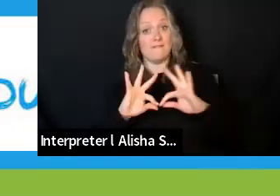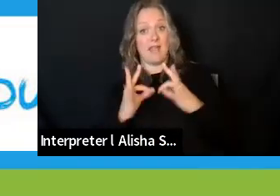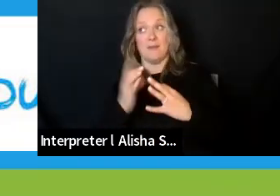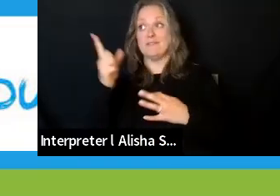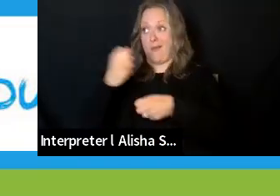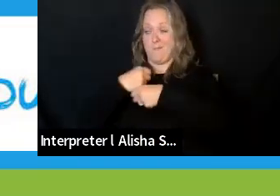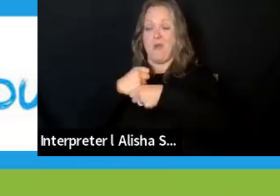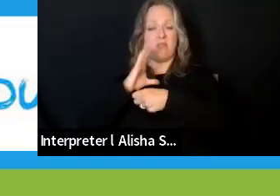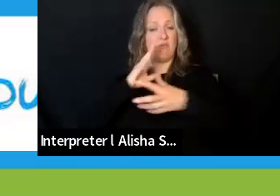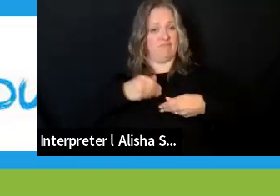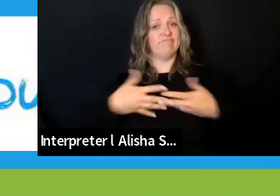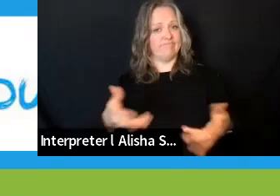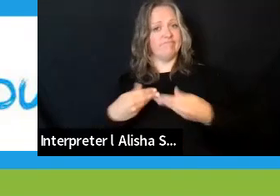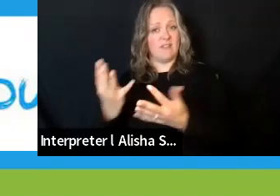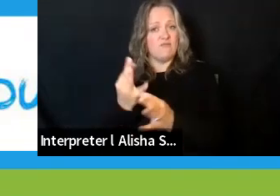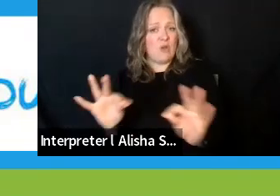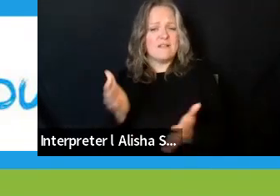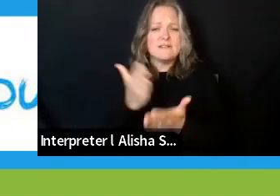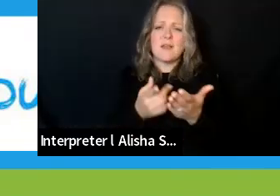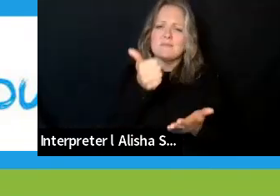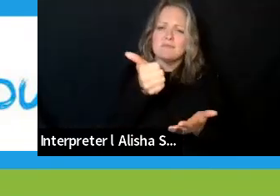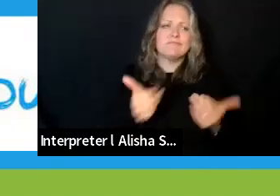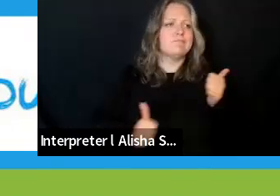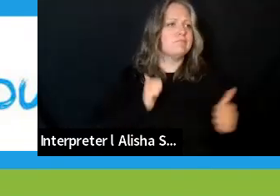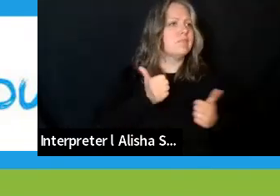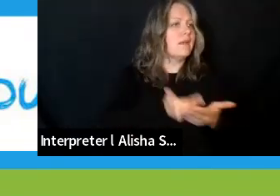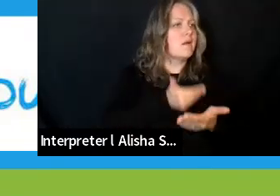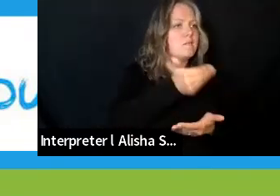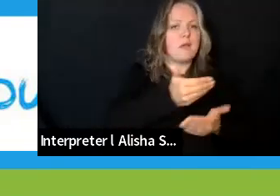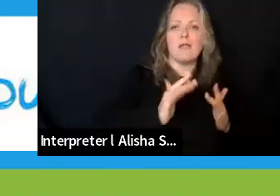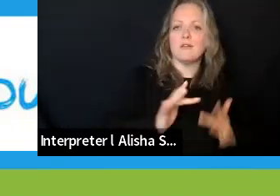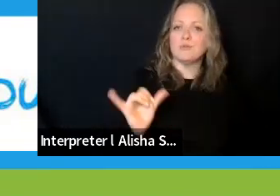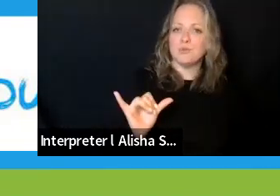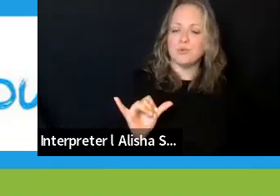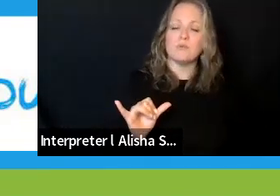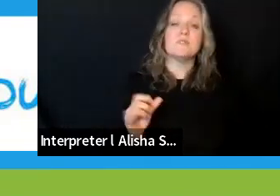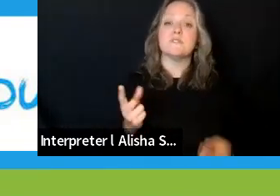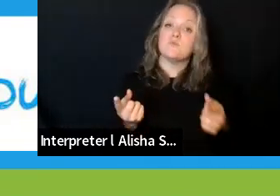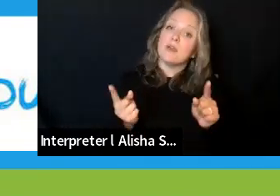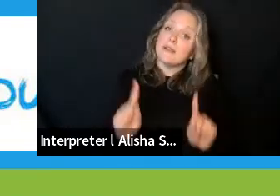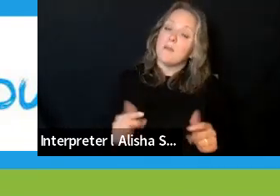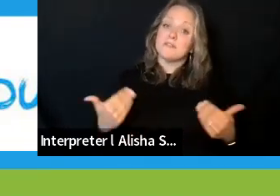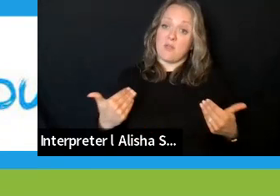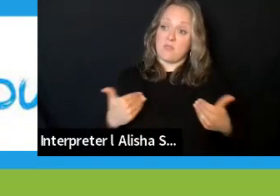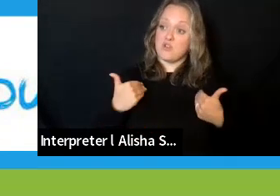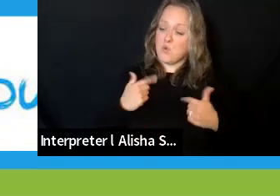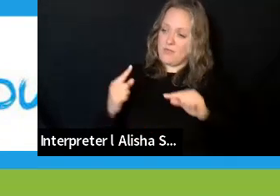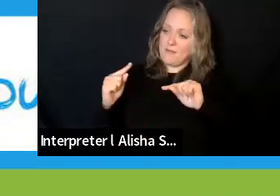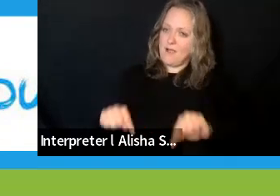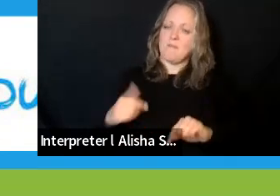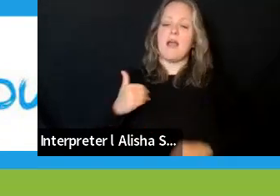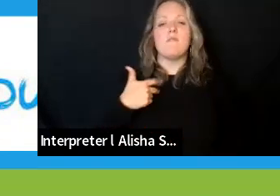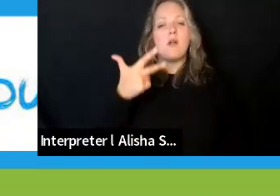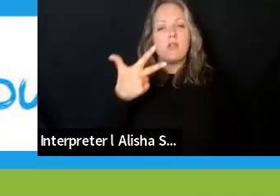be free. There are some that you can buy online as well. So what happens here is that the youth participate in 3